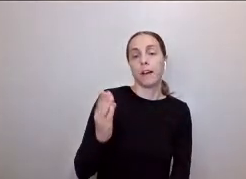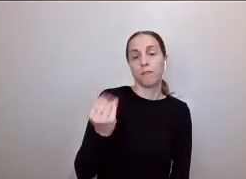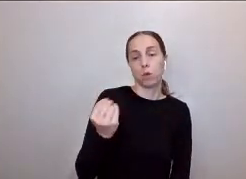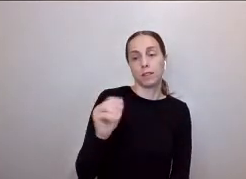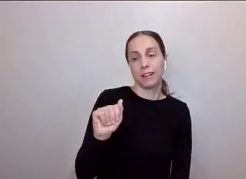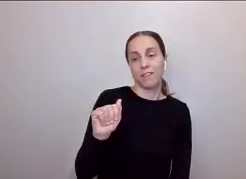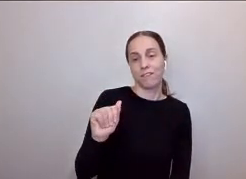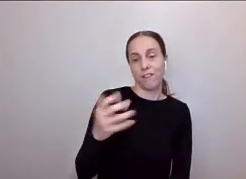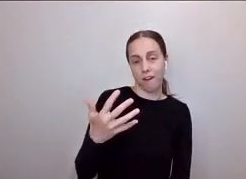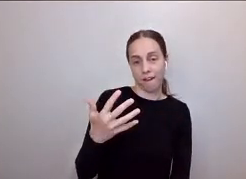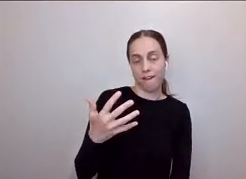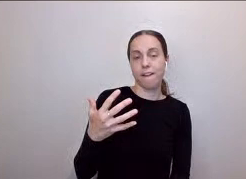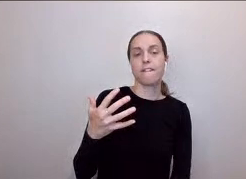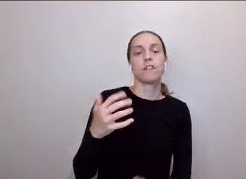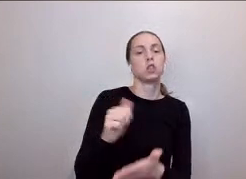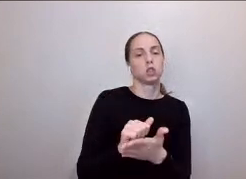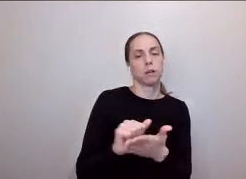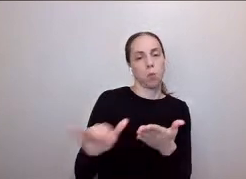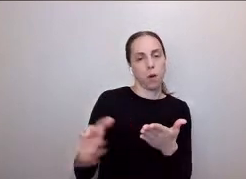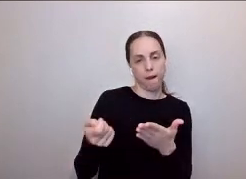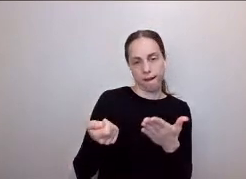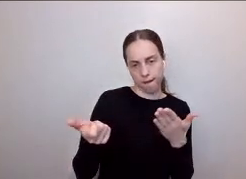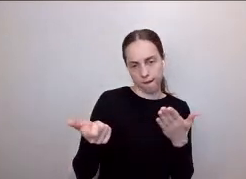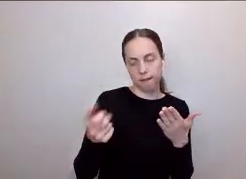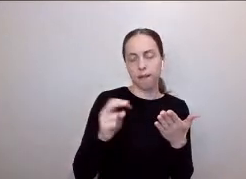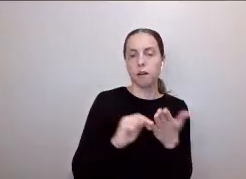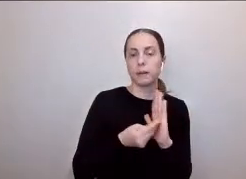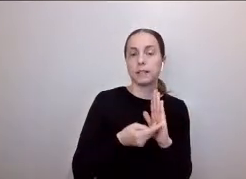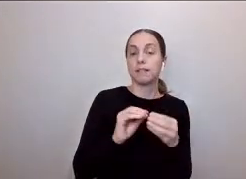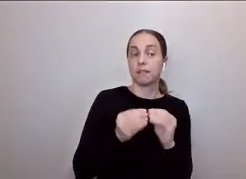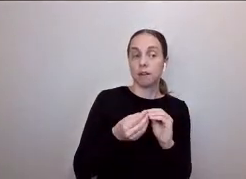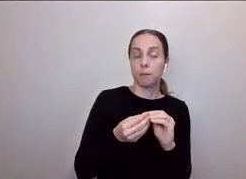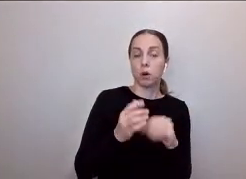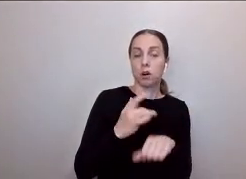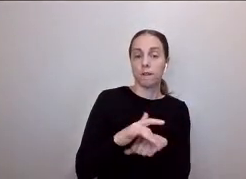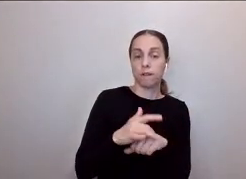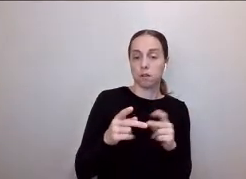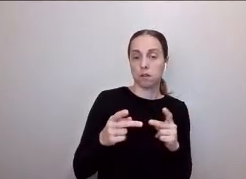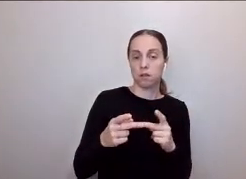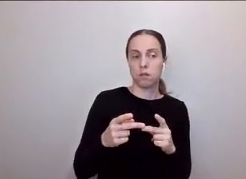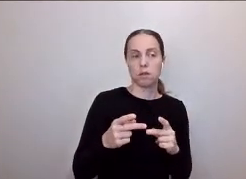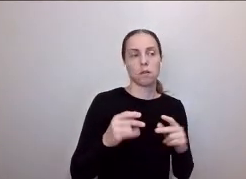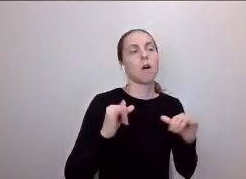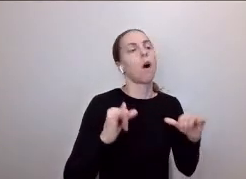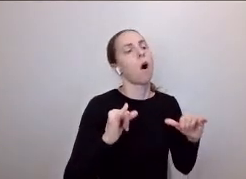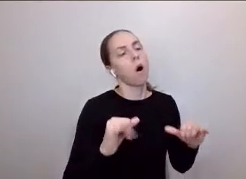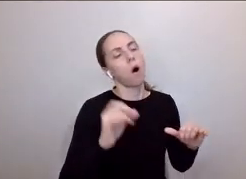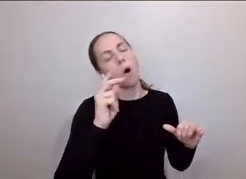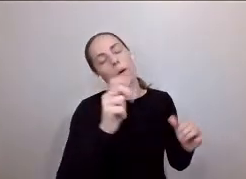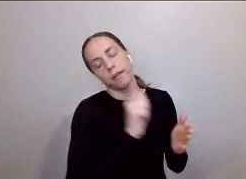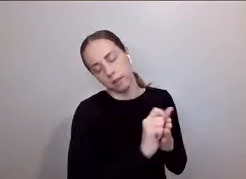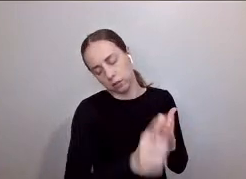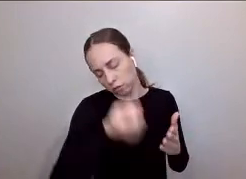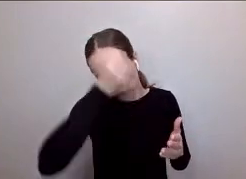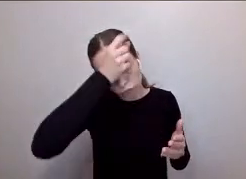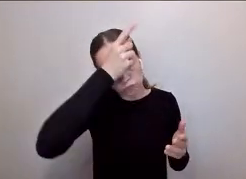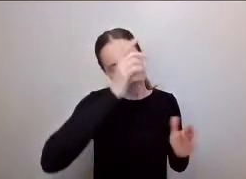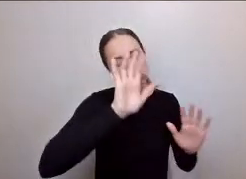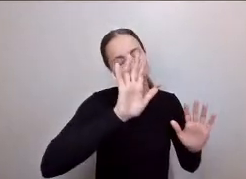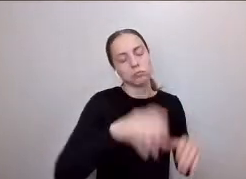the number of unfunded positions is zero. That's all I needed. That's all I needed to know. 140 to that. Yep.